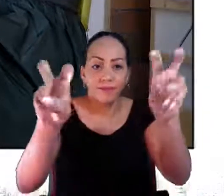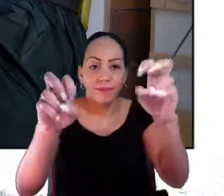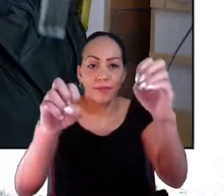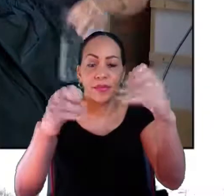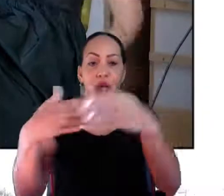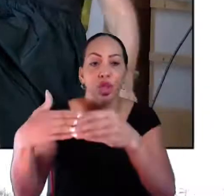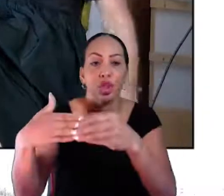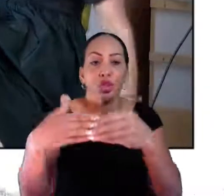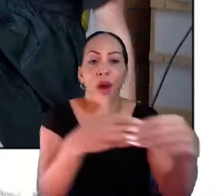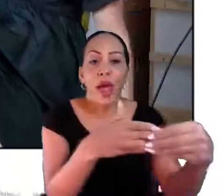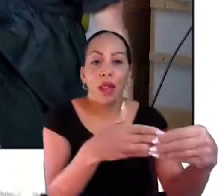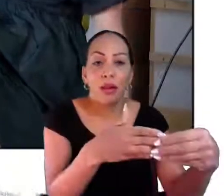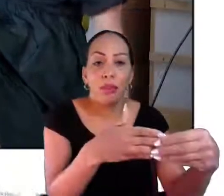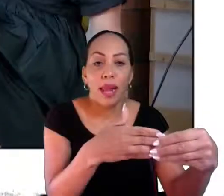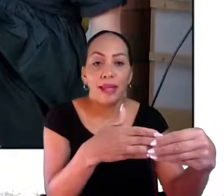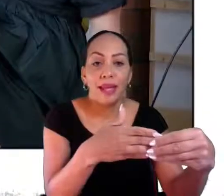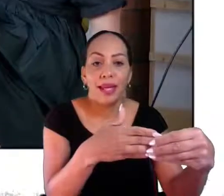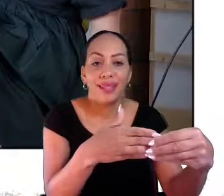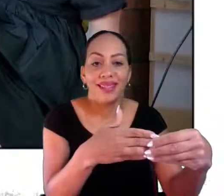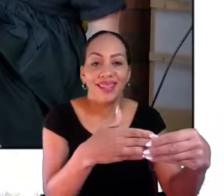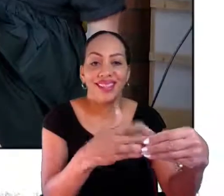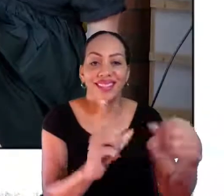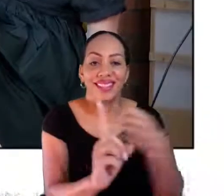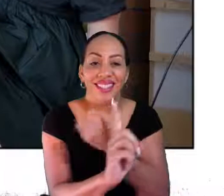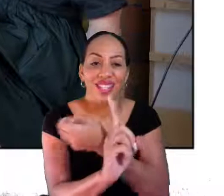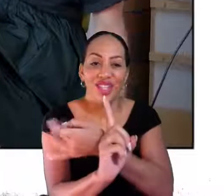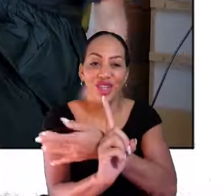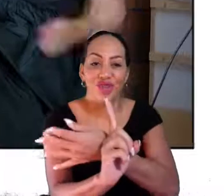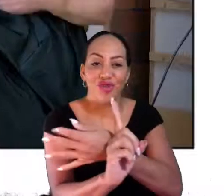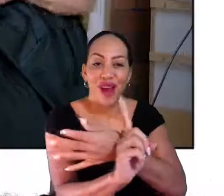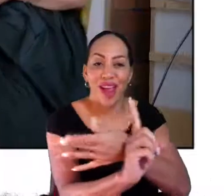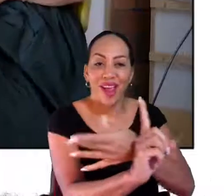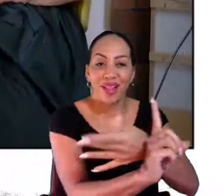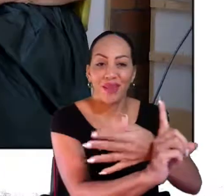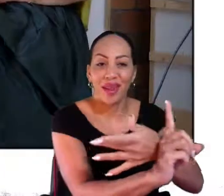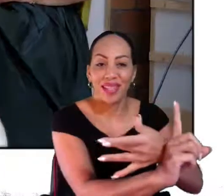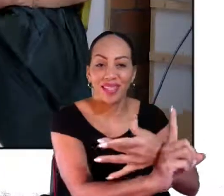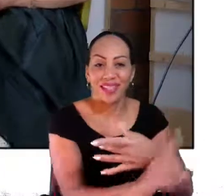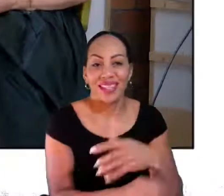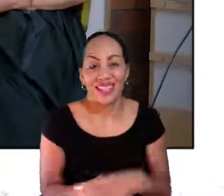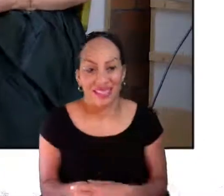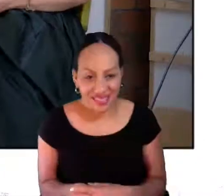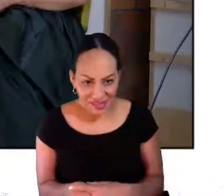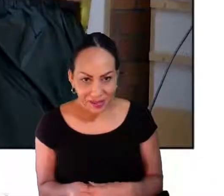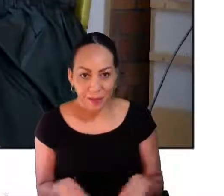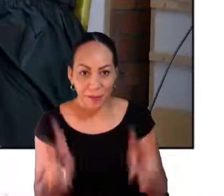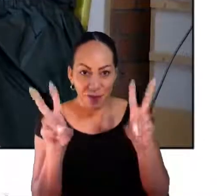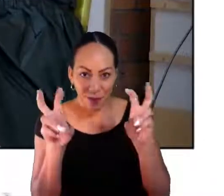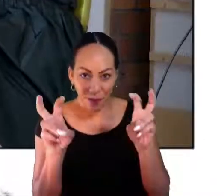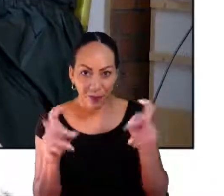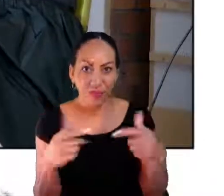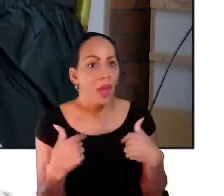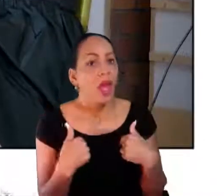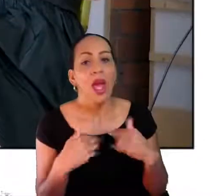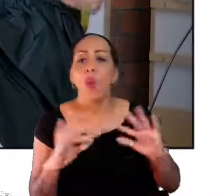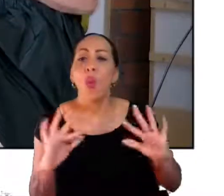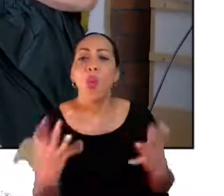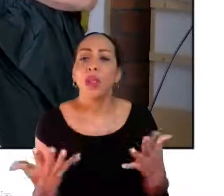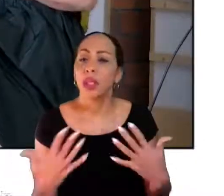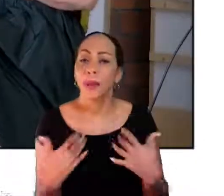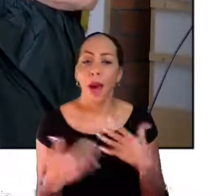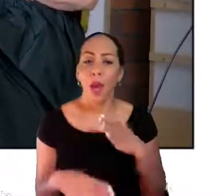one of my favourite bits of work, and that came out of Bristol and Bath R&D, whereas it wasn't my piece of work, it was a piece of work that we